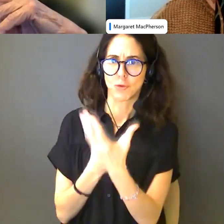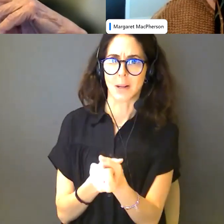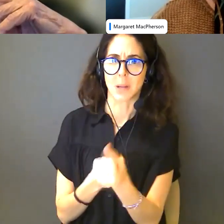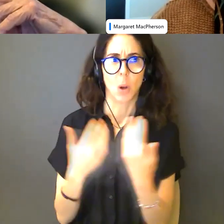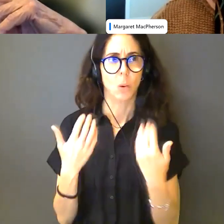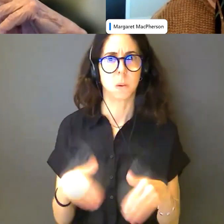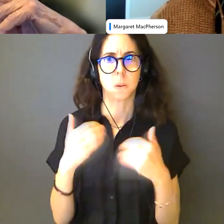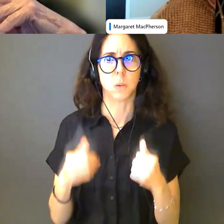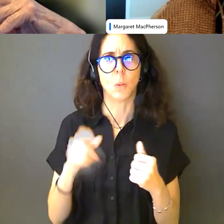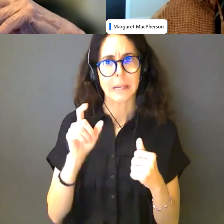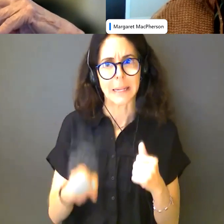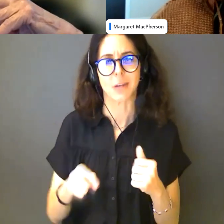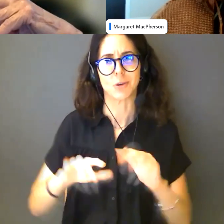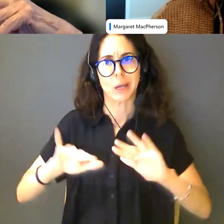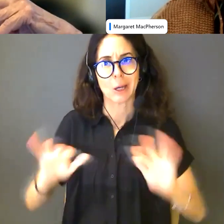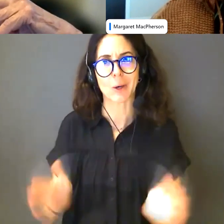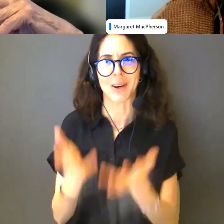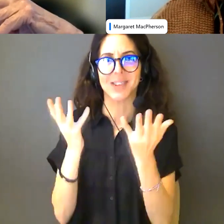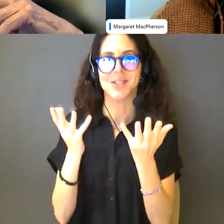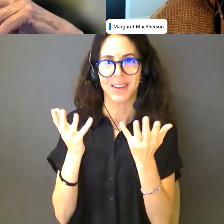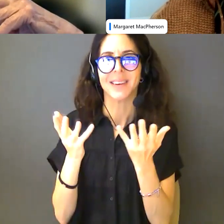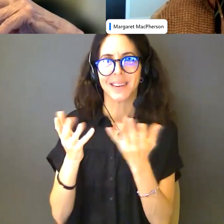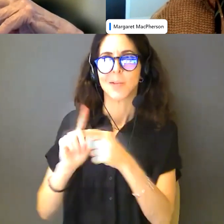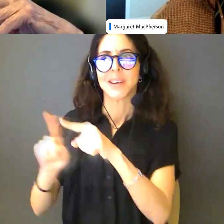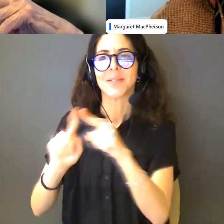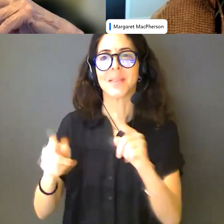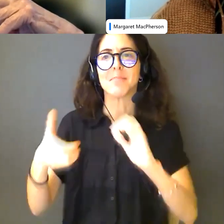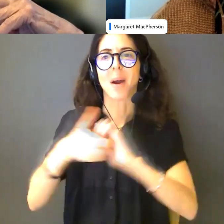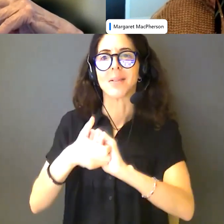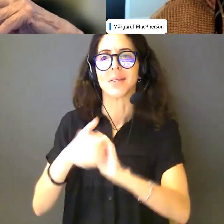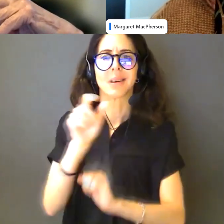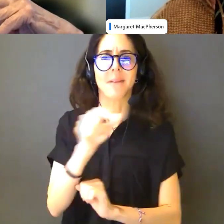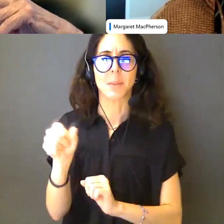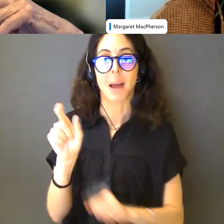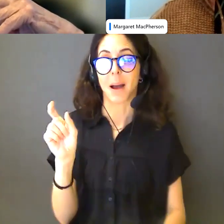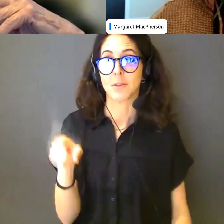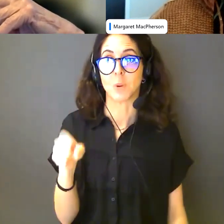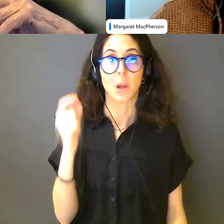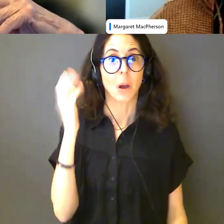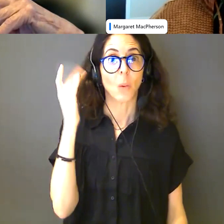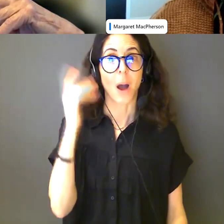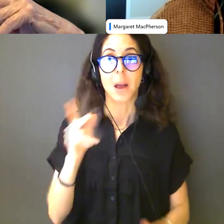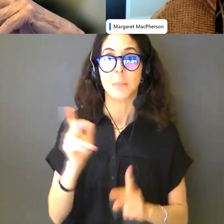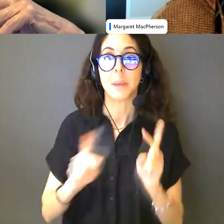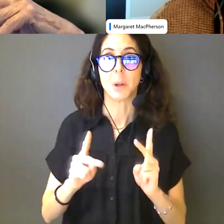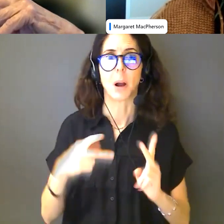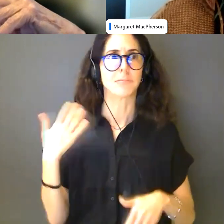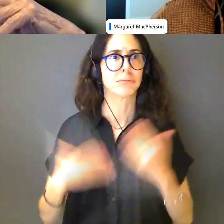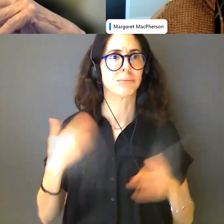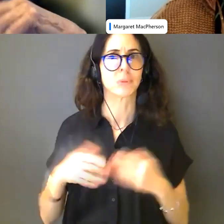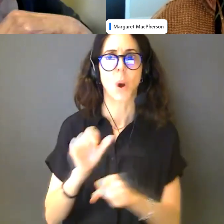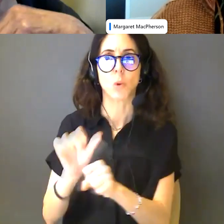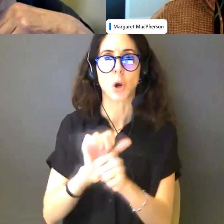need to foster with our government partners so that because it's the people on the ground doing the work, living